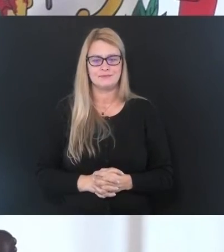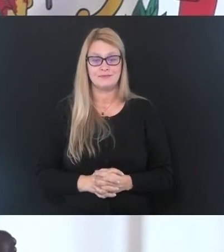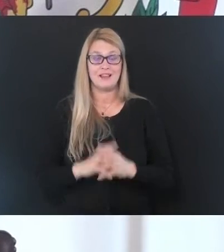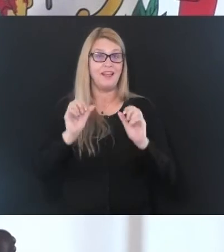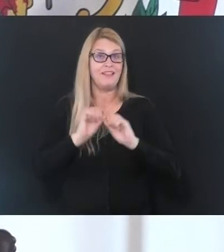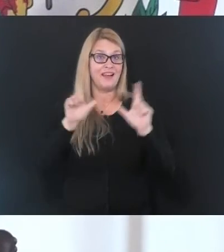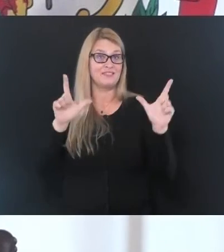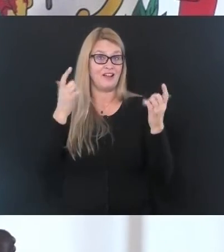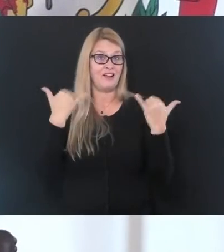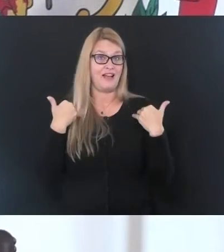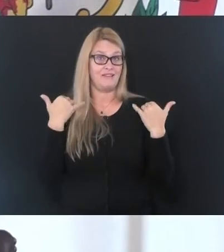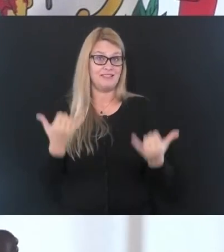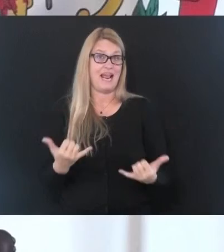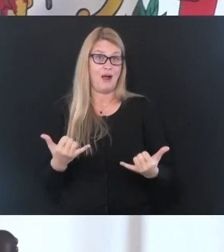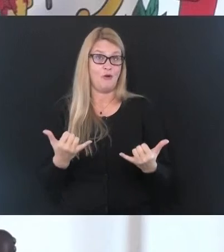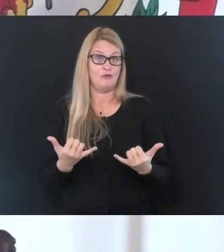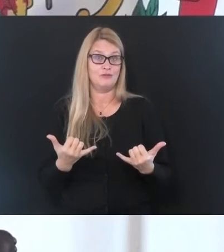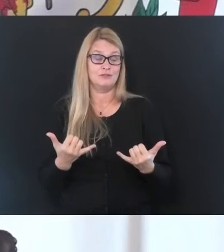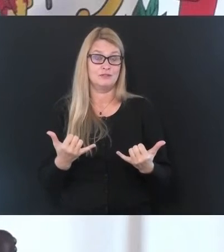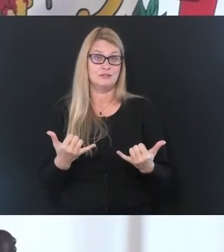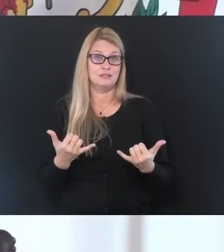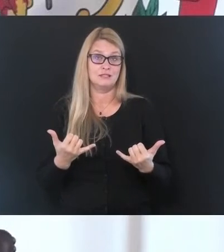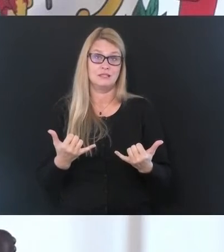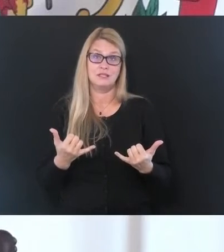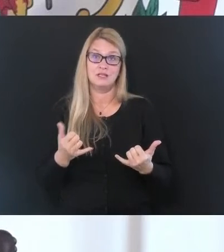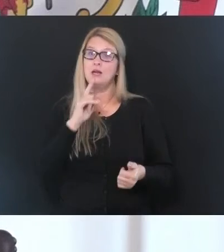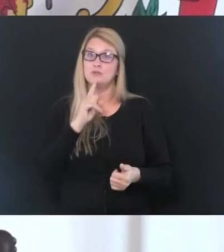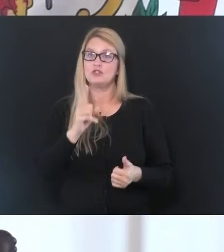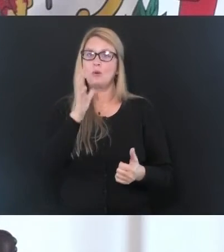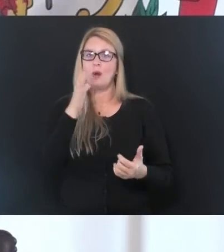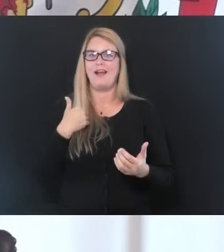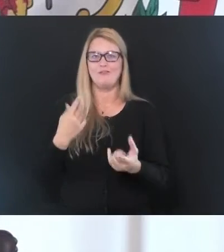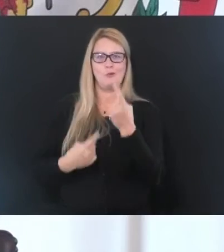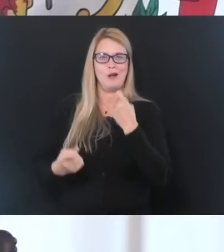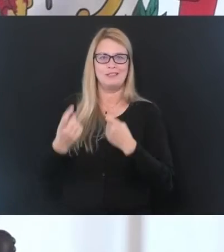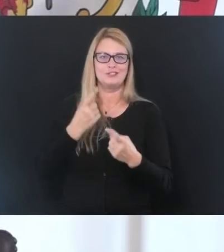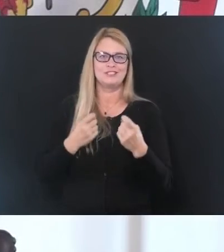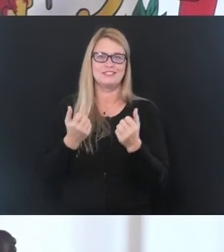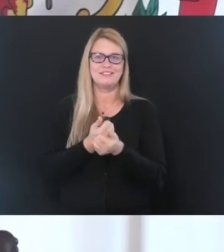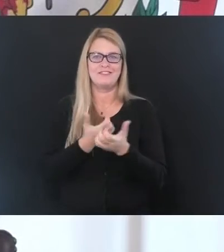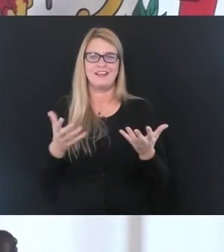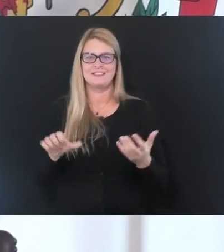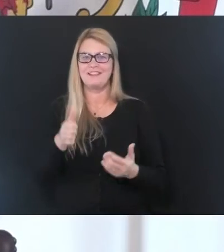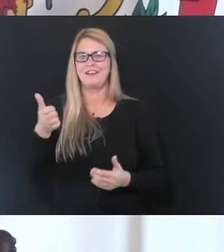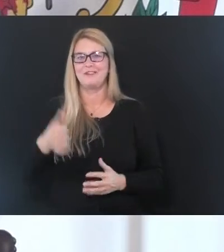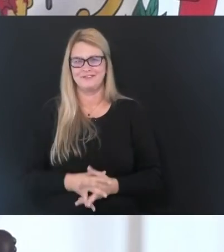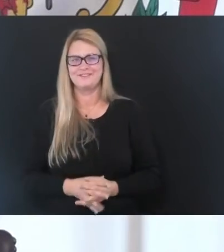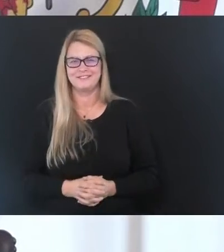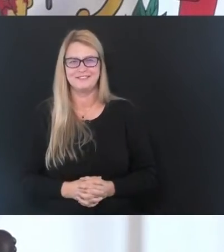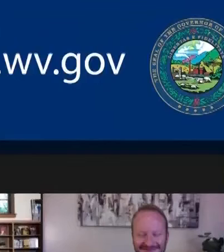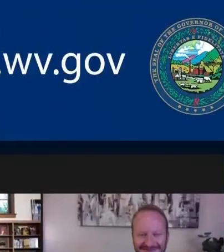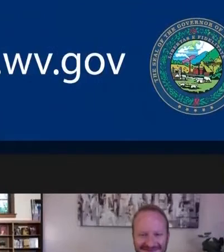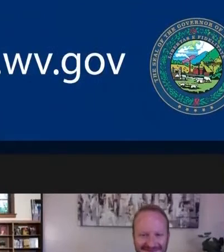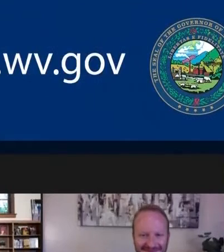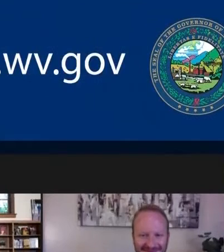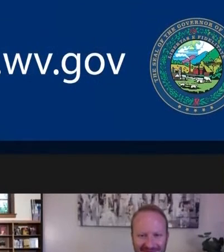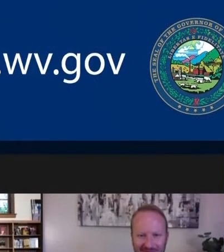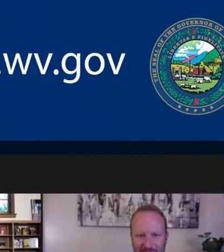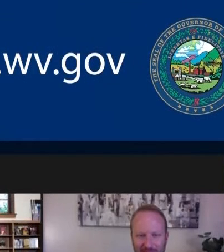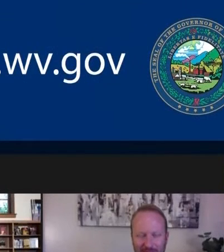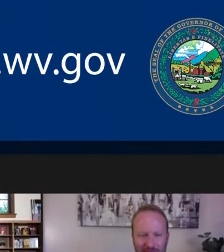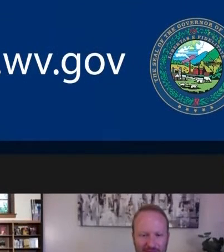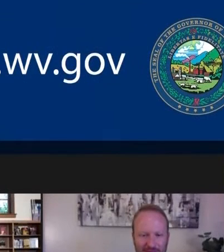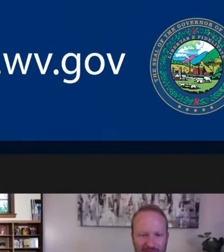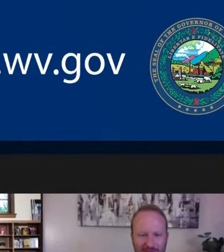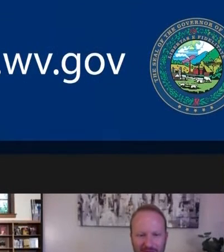that's all I have today, but I'm sure we'll get questions, and I'll think of some stuff I've forgotten. All right, thank you, Governor.